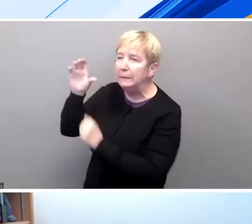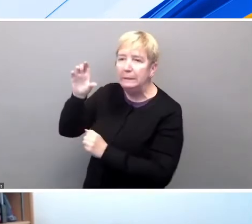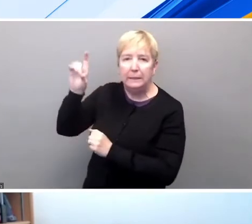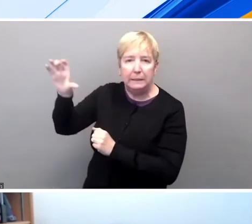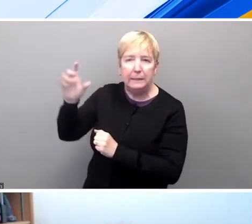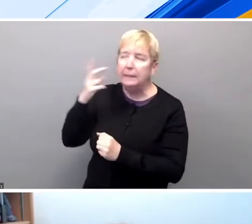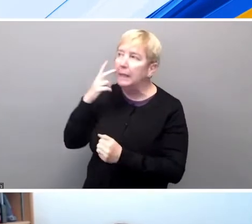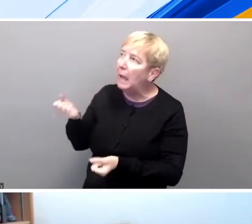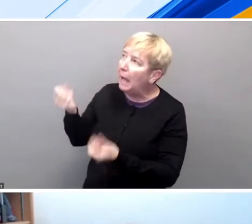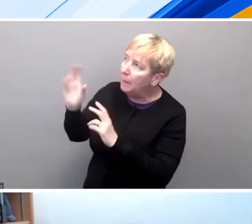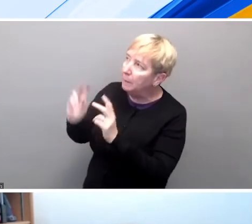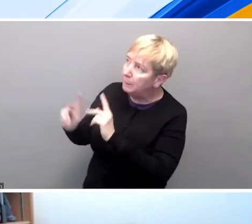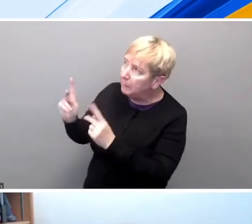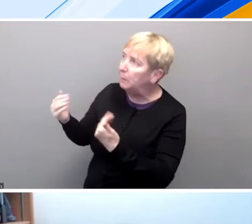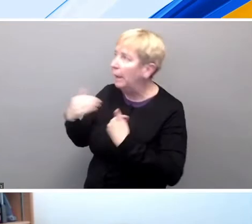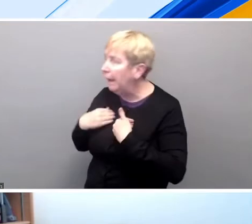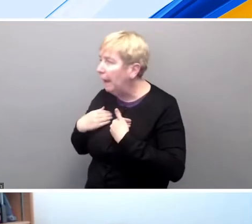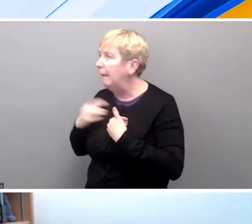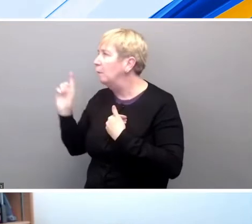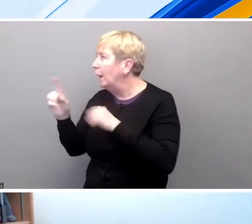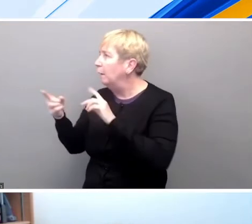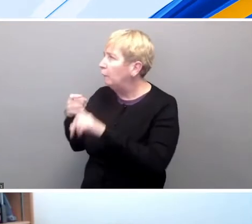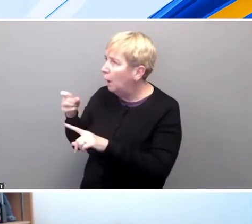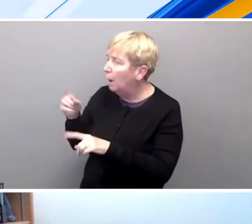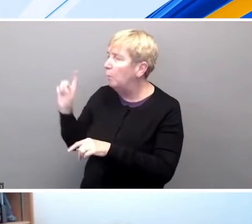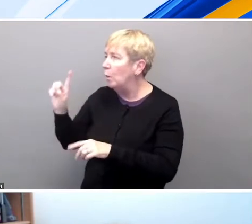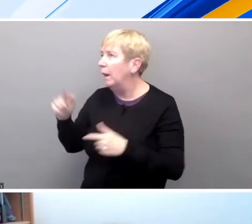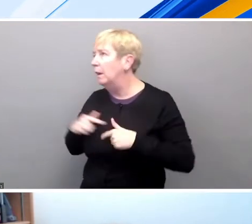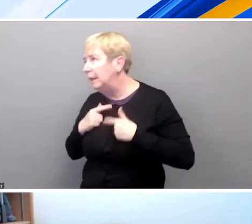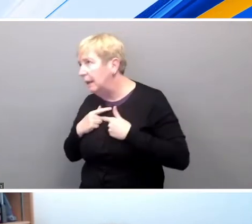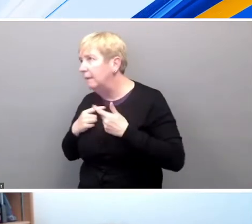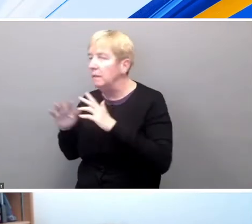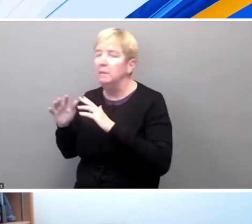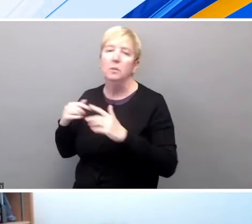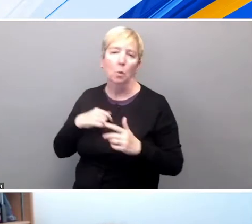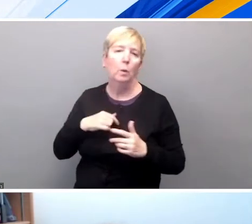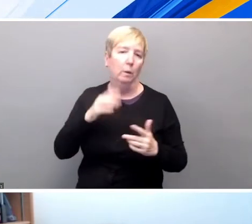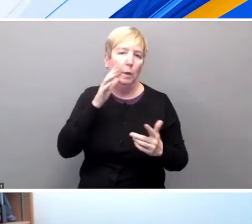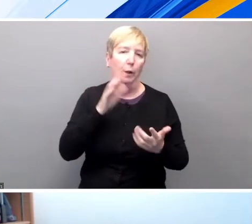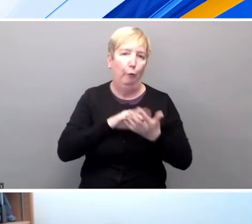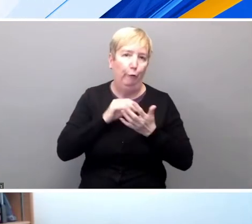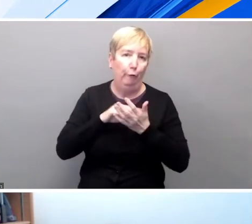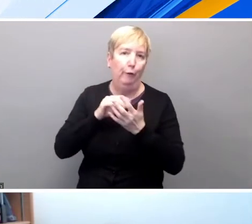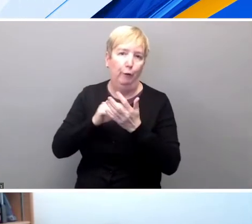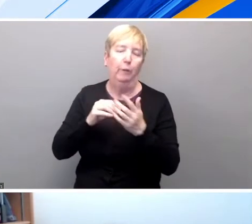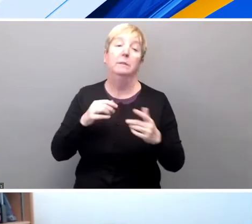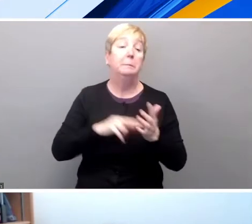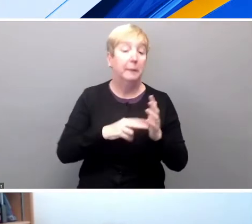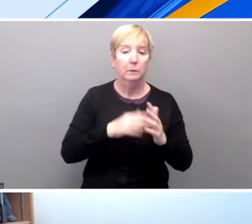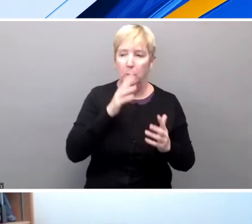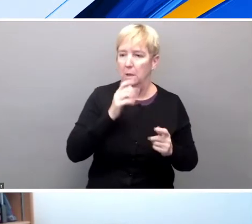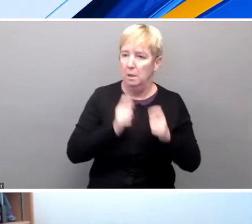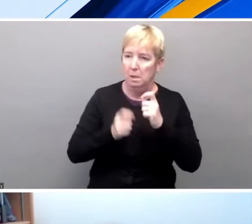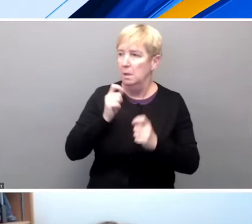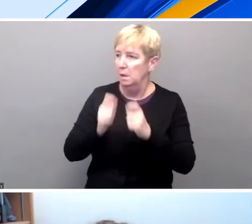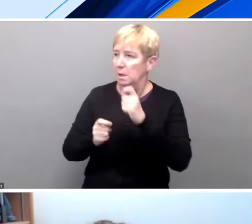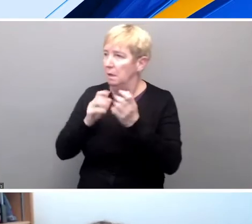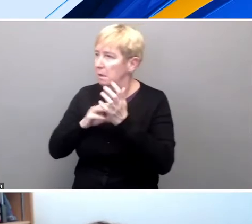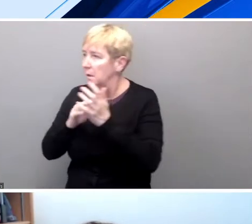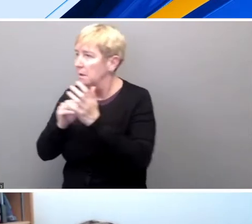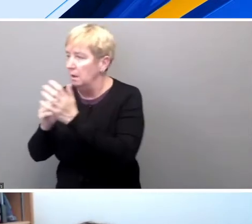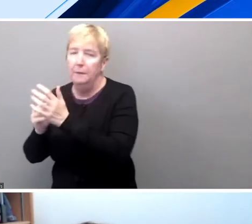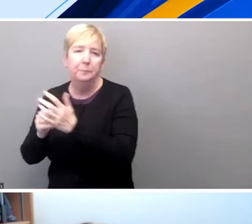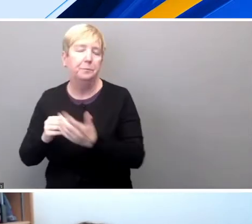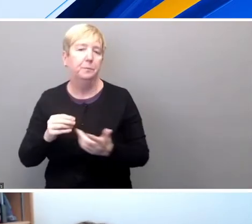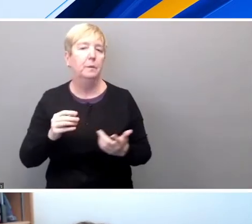so that we think that there is still so much to know. So definitely we're going to